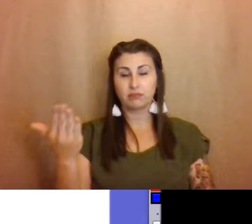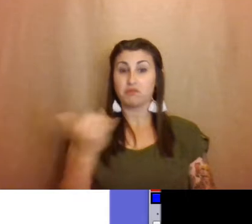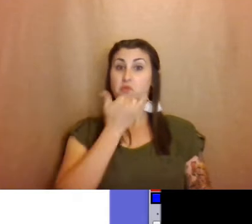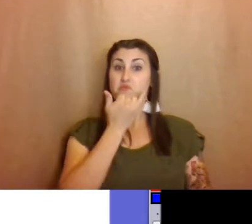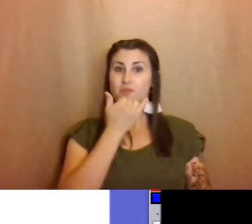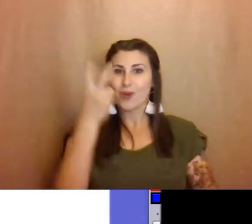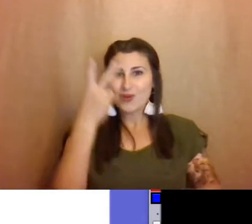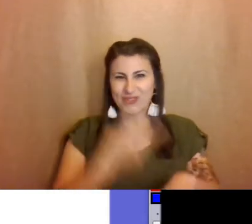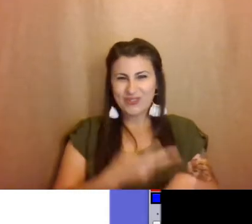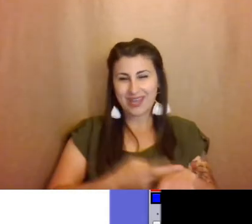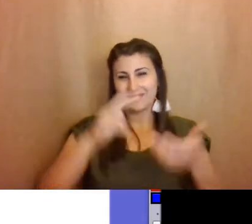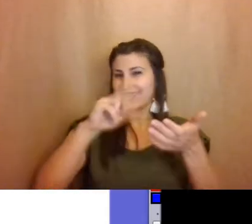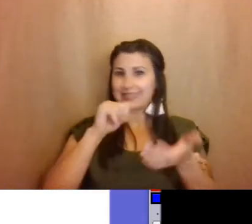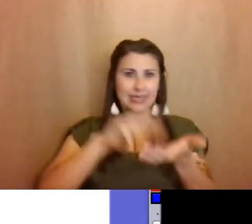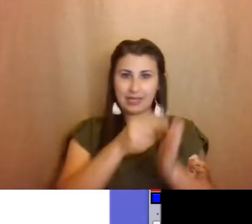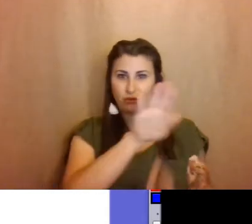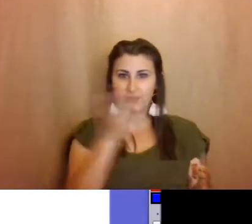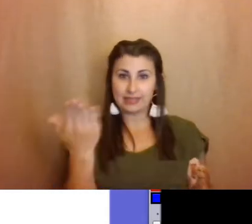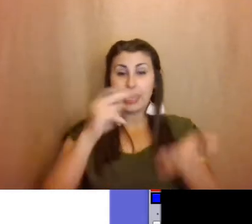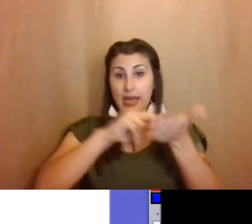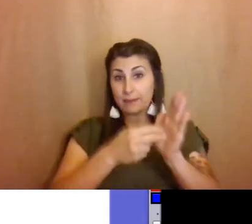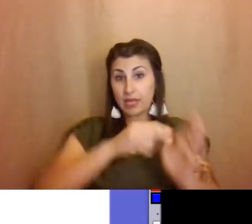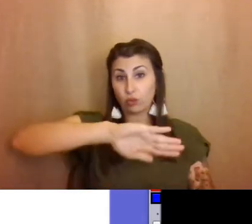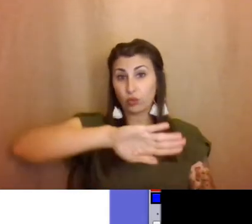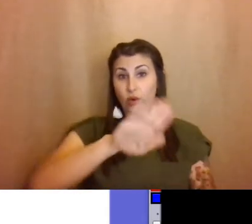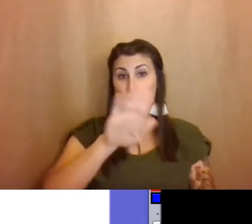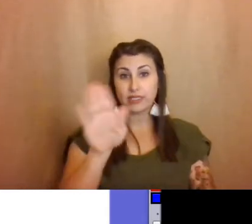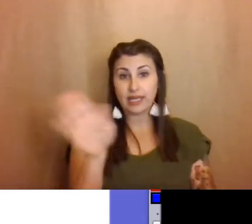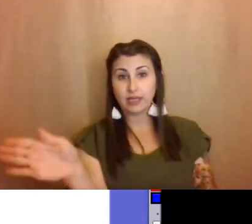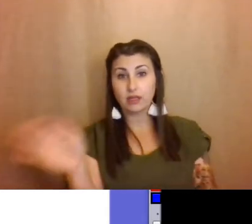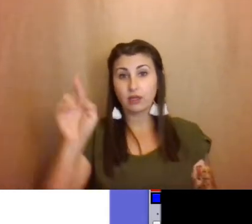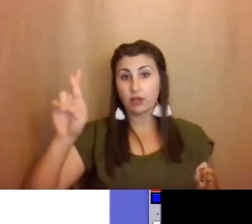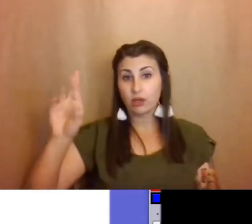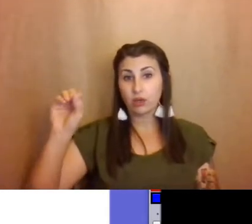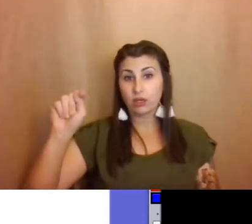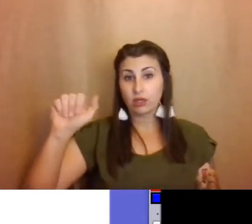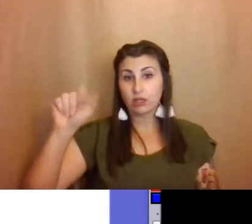it. Oh, I said reflect it twice. That should be rotate.